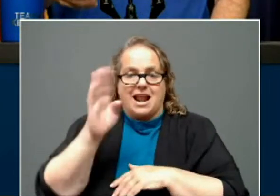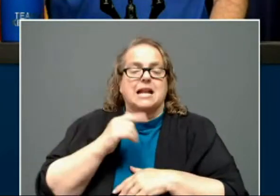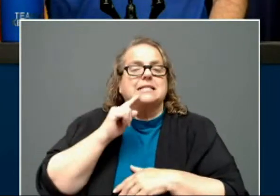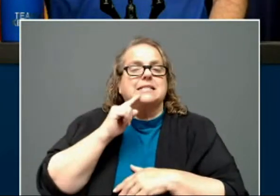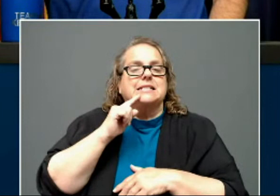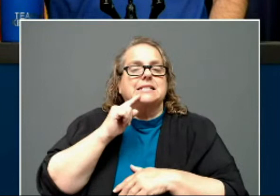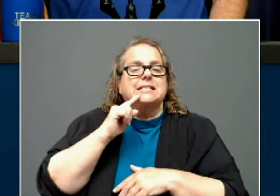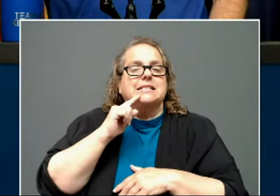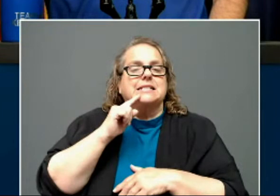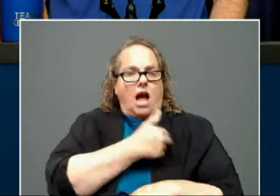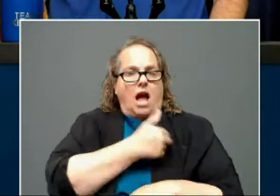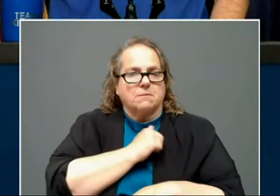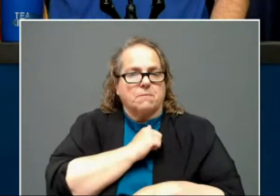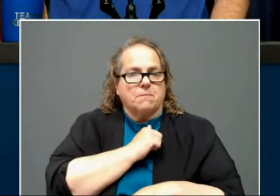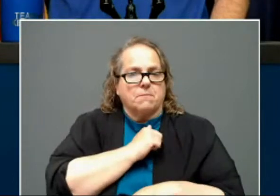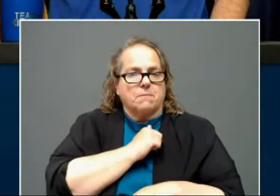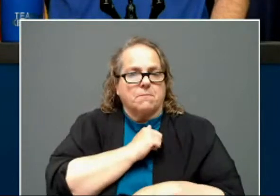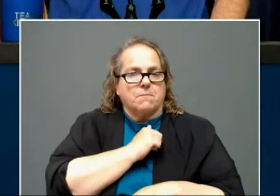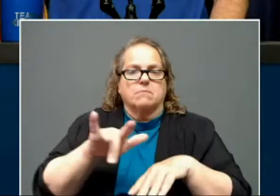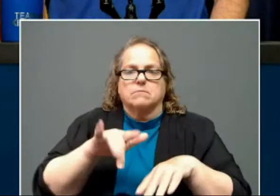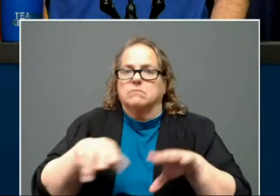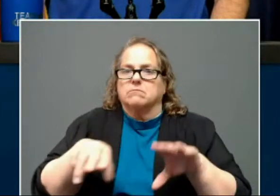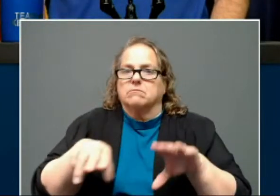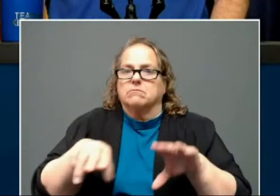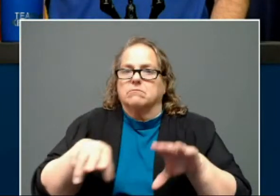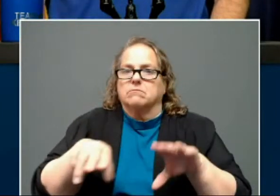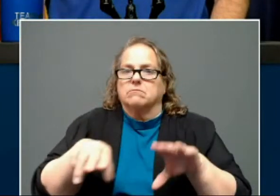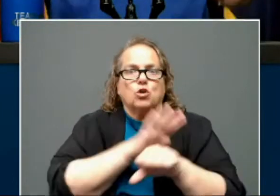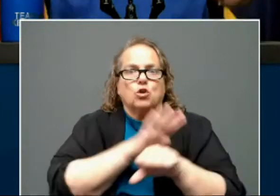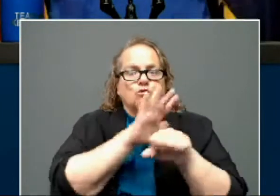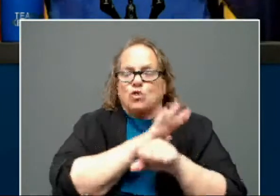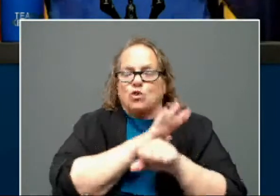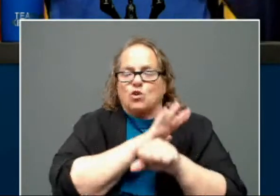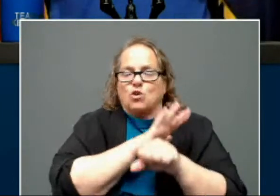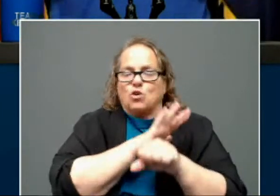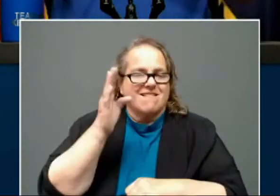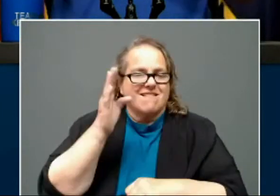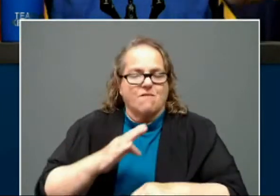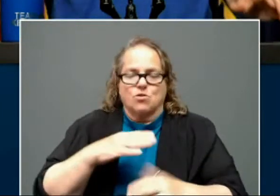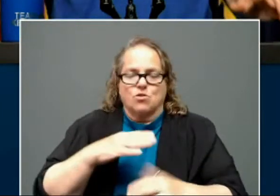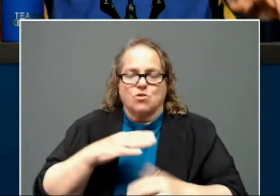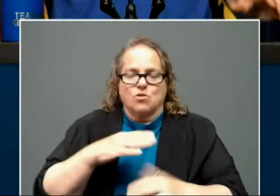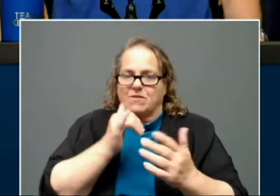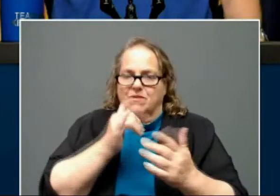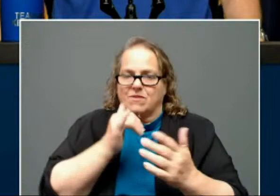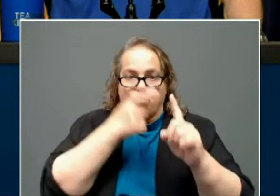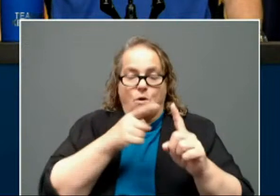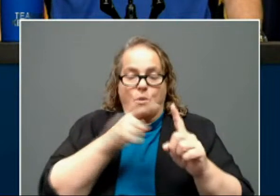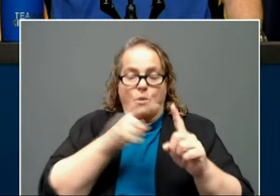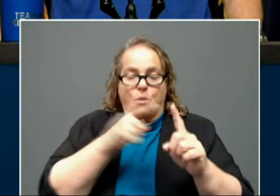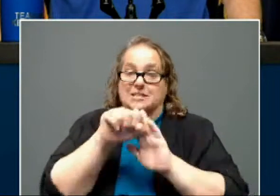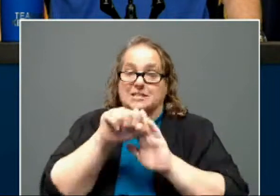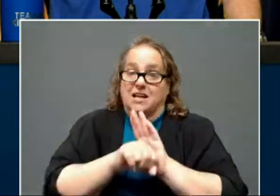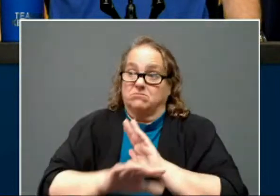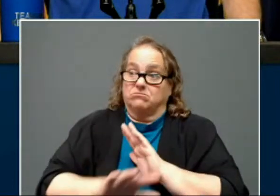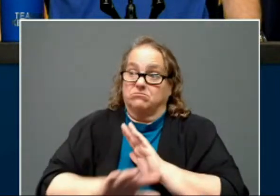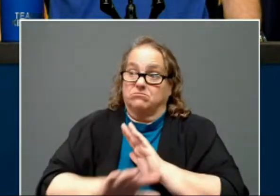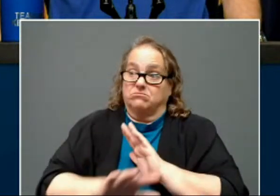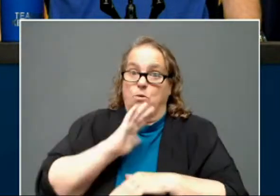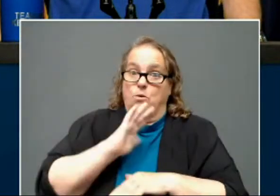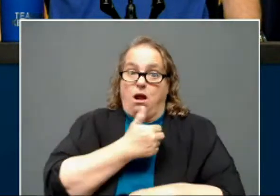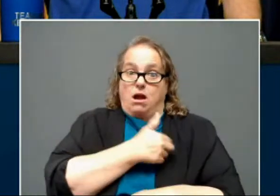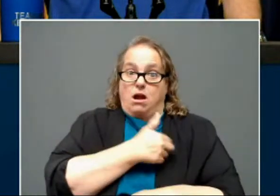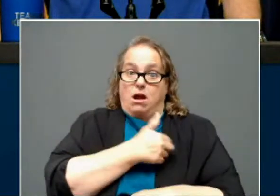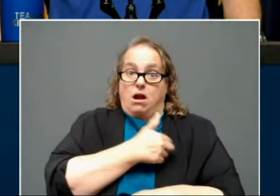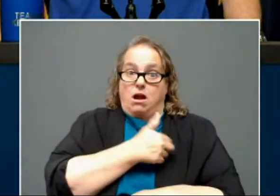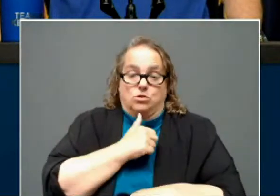hospital capacity issue, that never got to the point where statewide our hospitals were